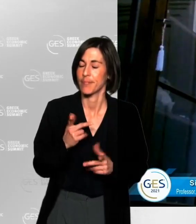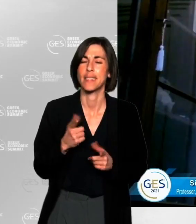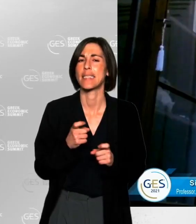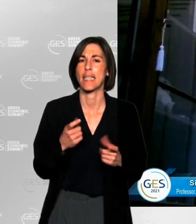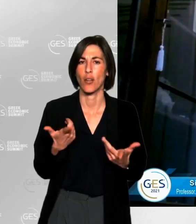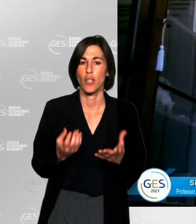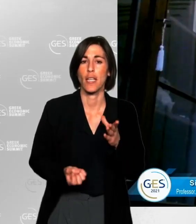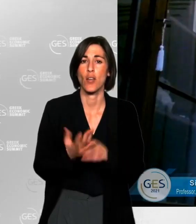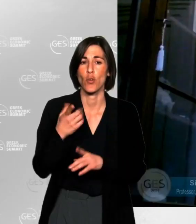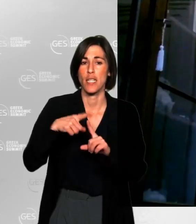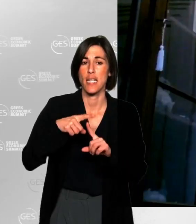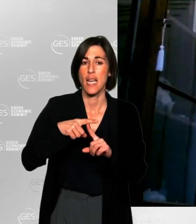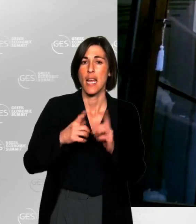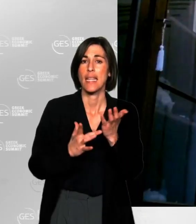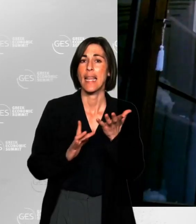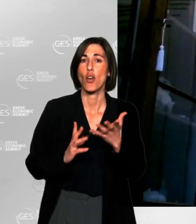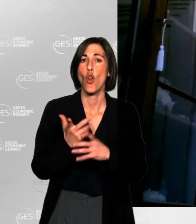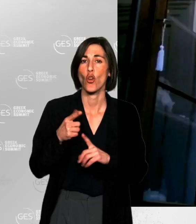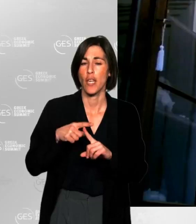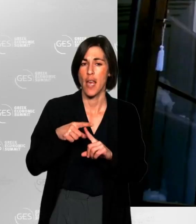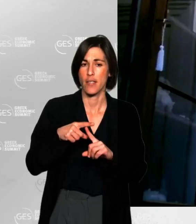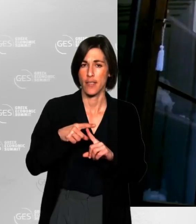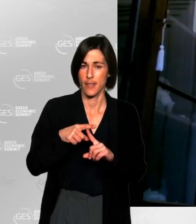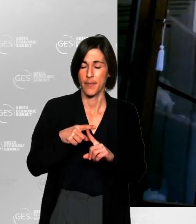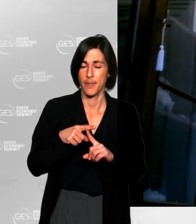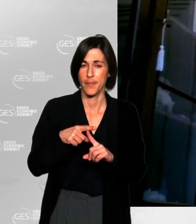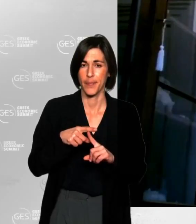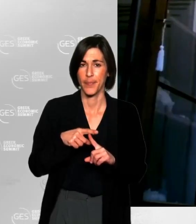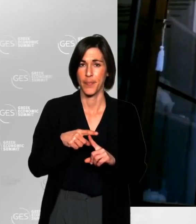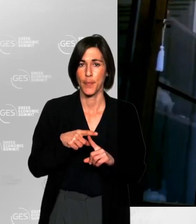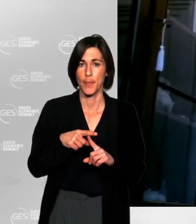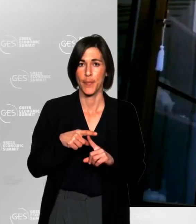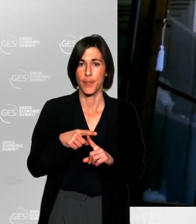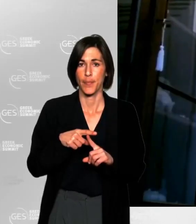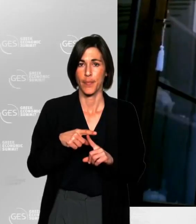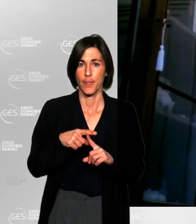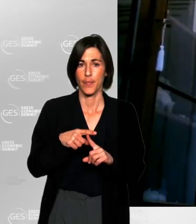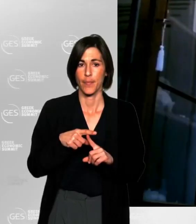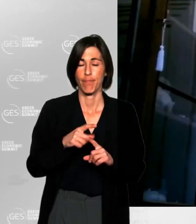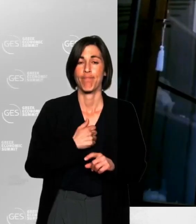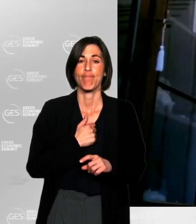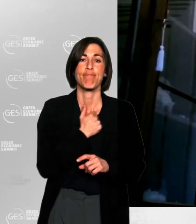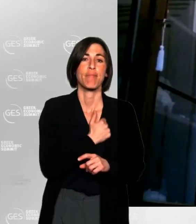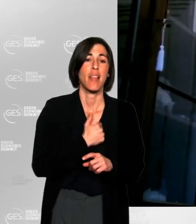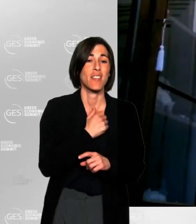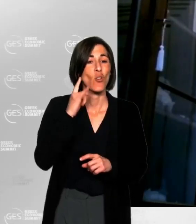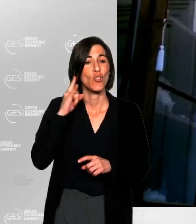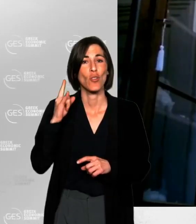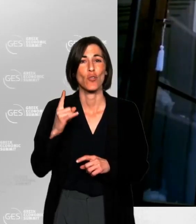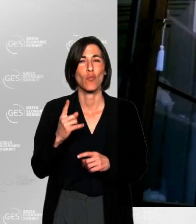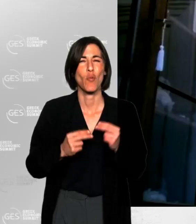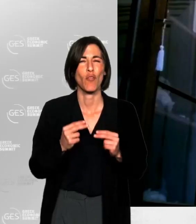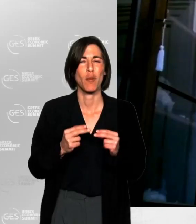require a bigger government. It will require bigger government first in the ways that I described so far, but even more